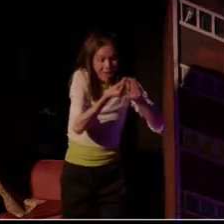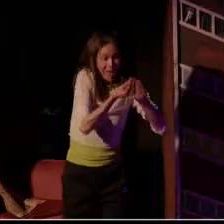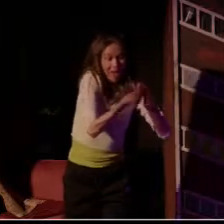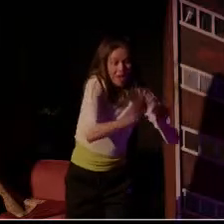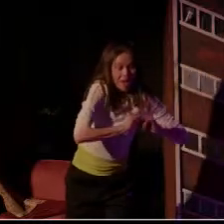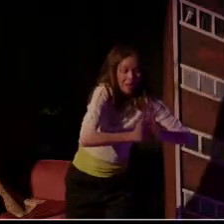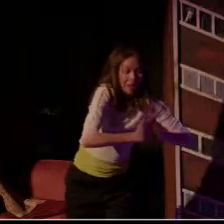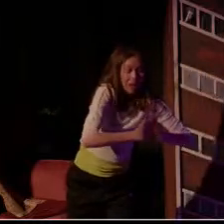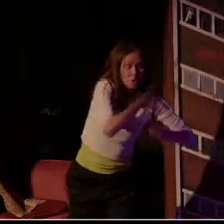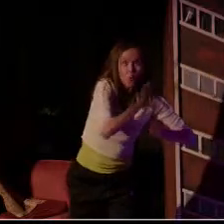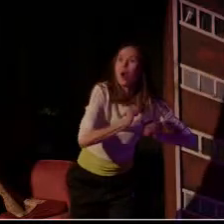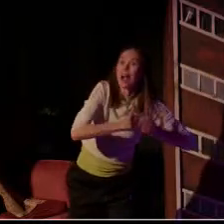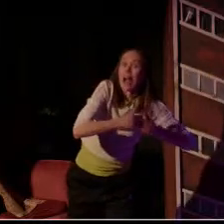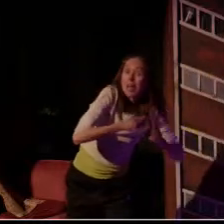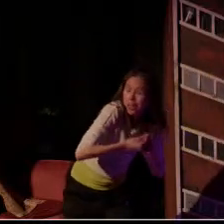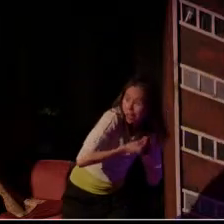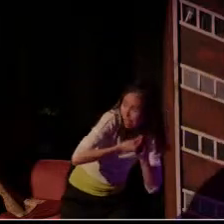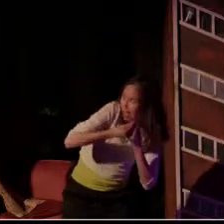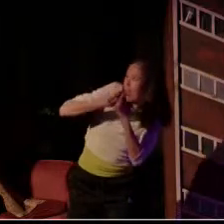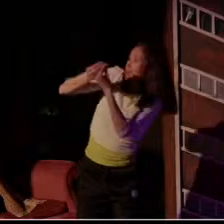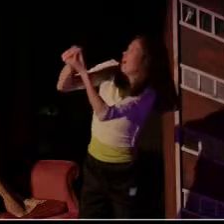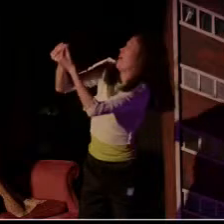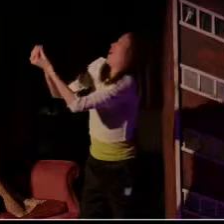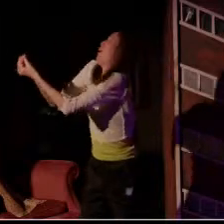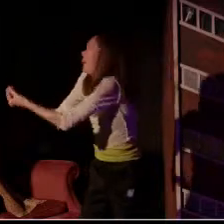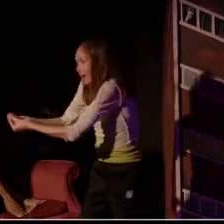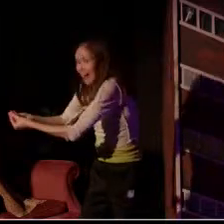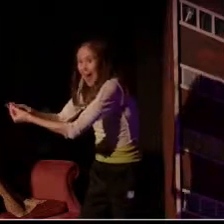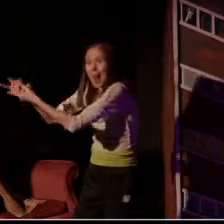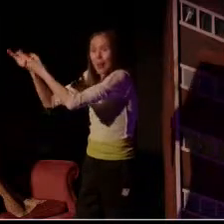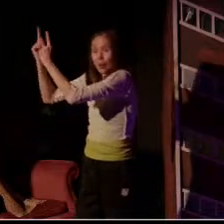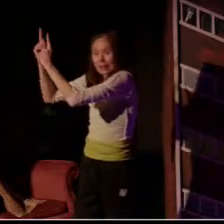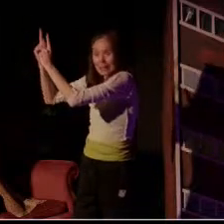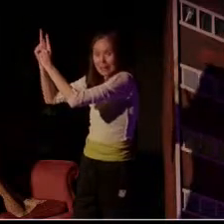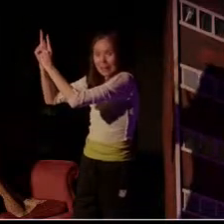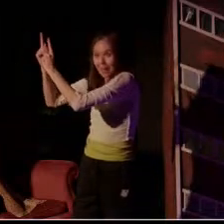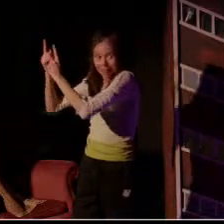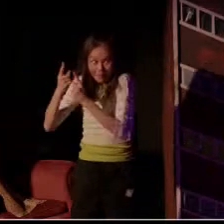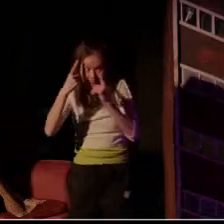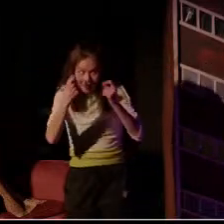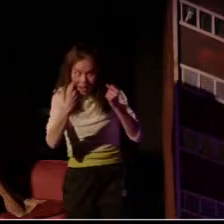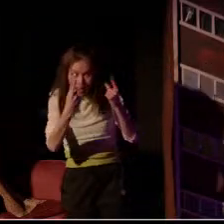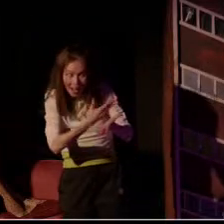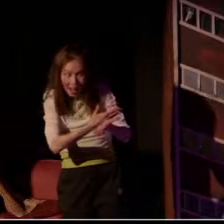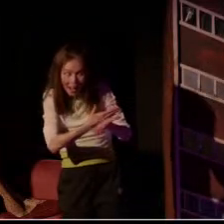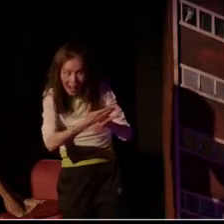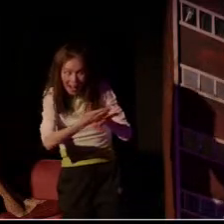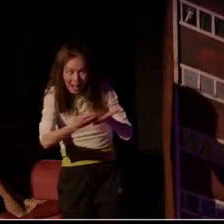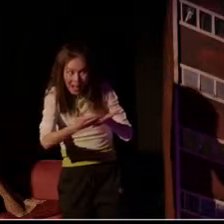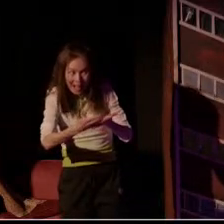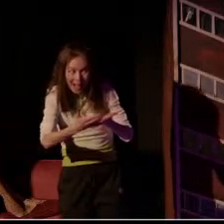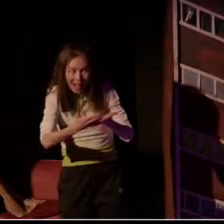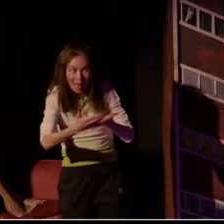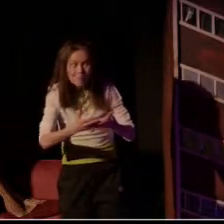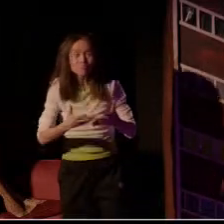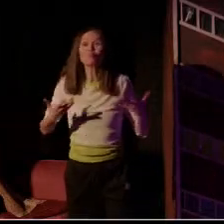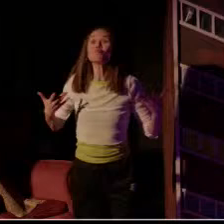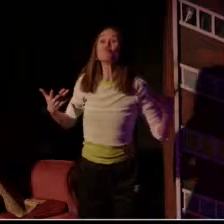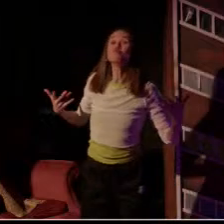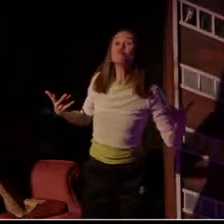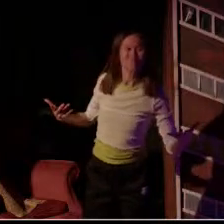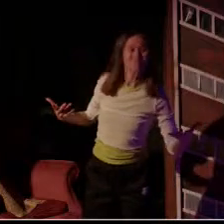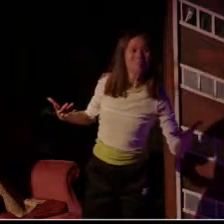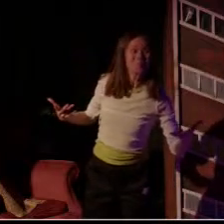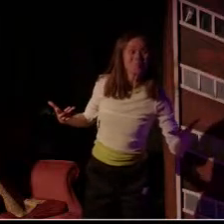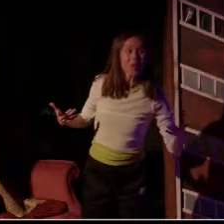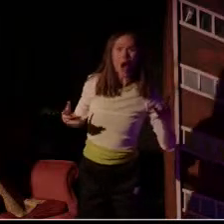The manner of your bearing towards him, and things, as from your father you shall deliver, things known